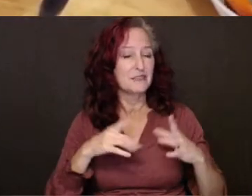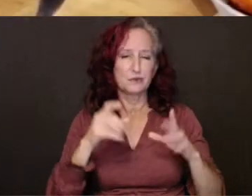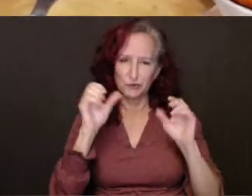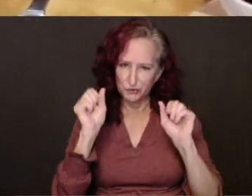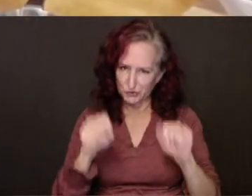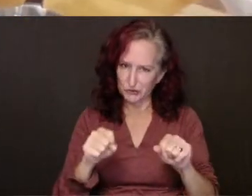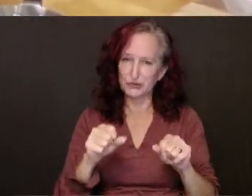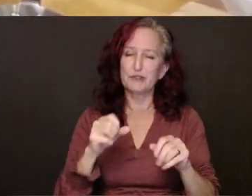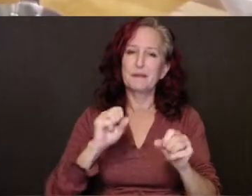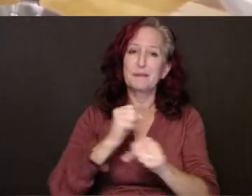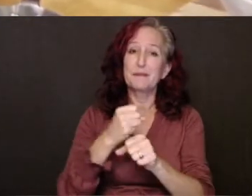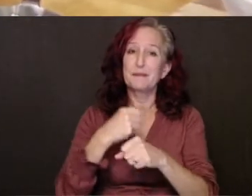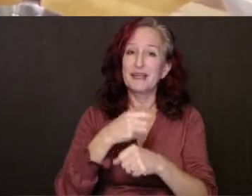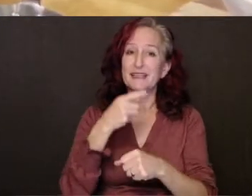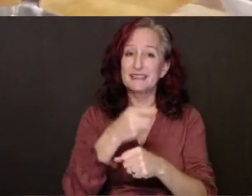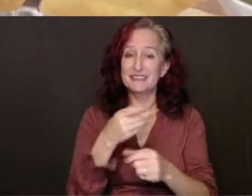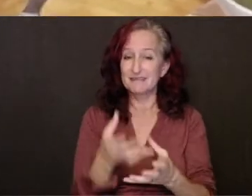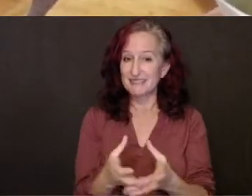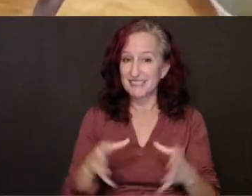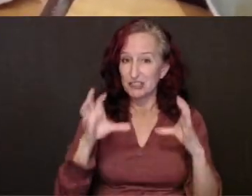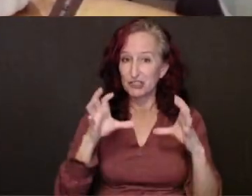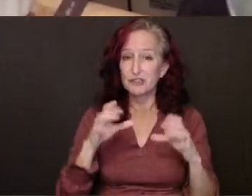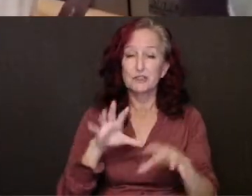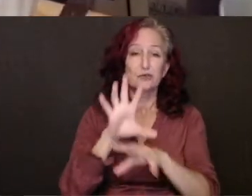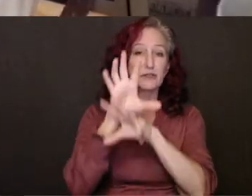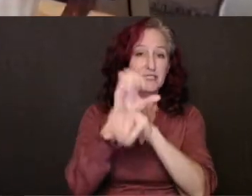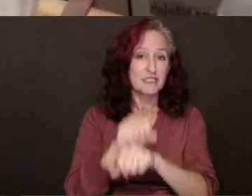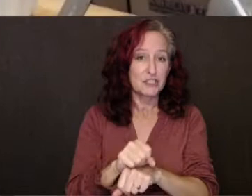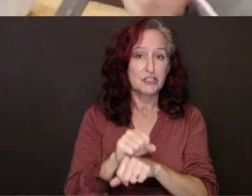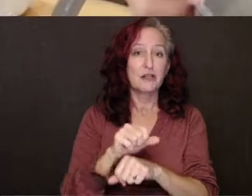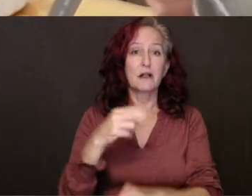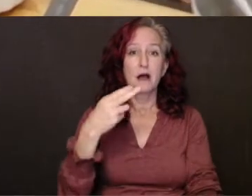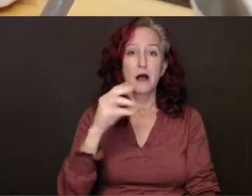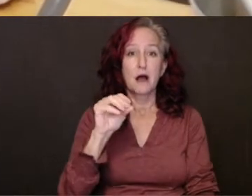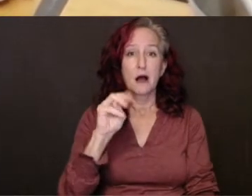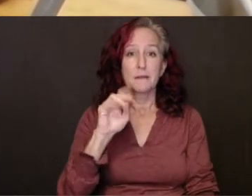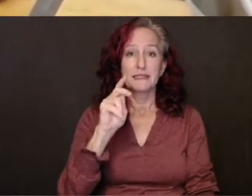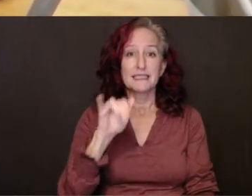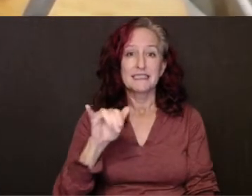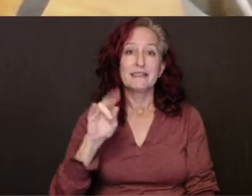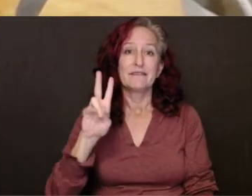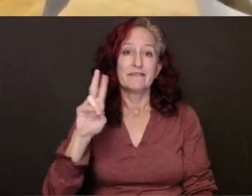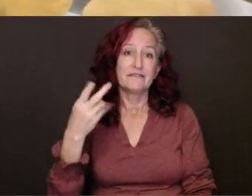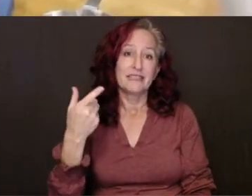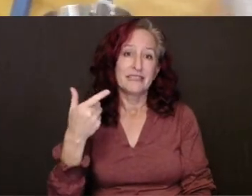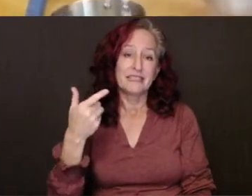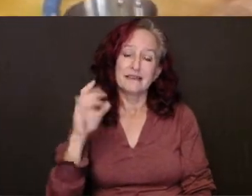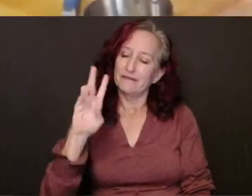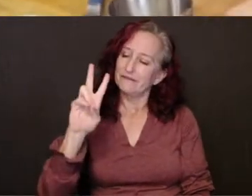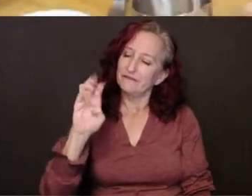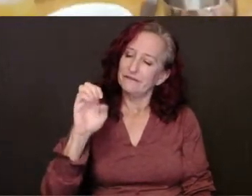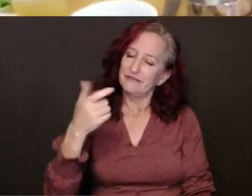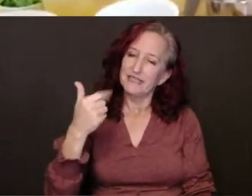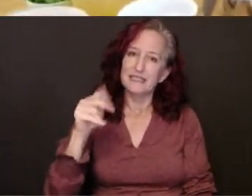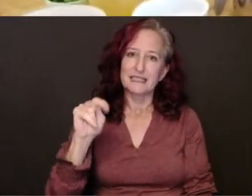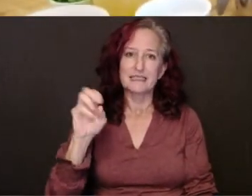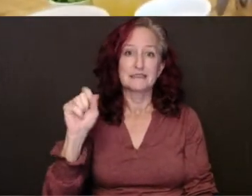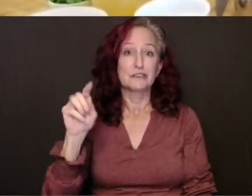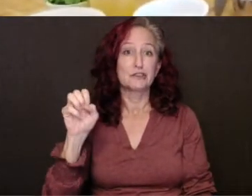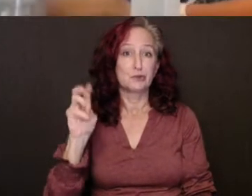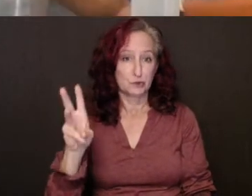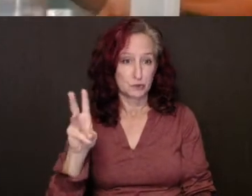a wonderful feedback on this dish. But if you want to celebrate during the holidays, this is one dish that you could